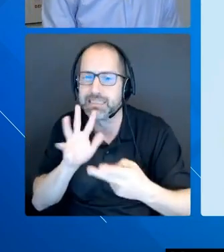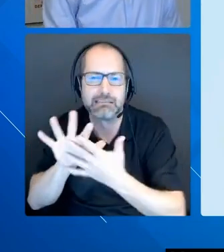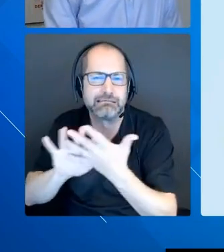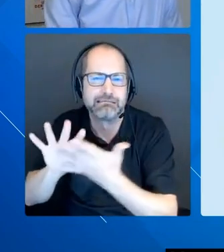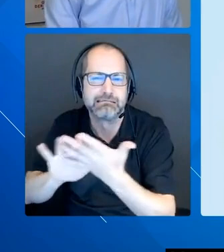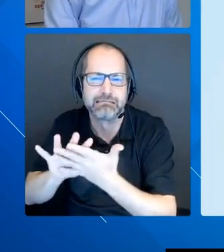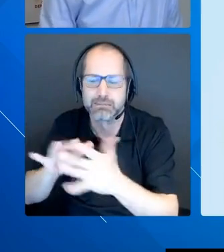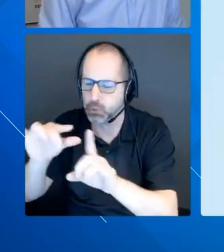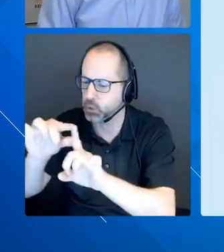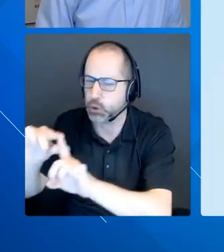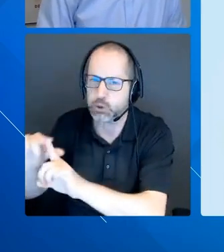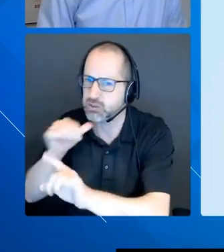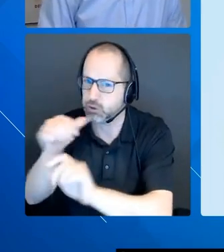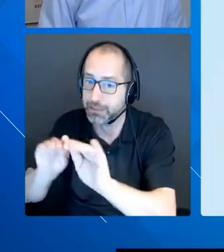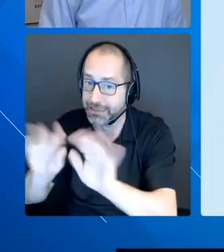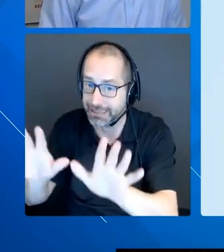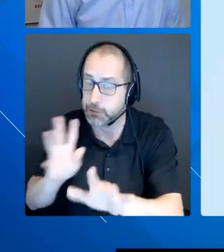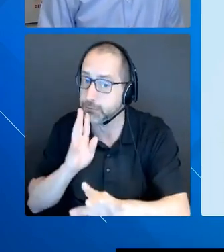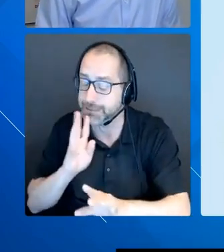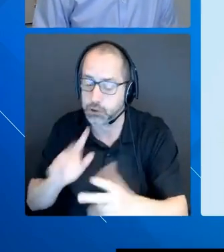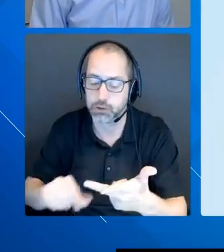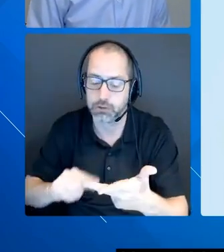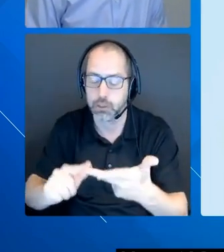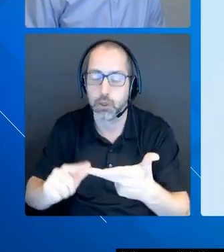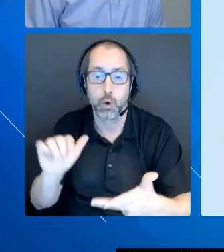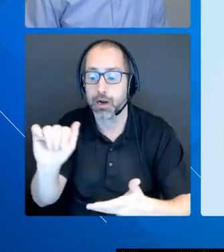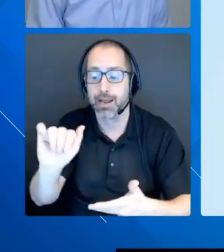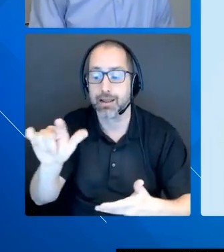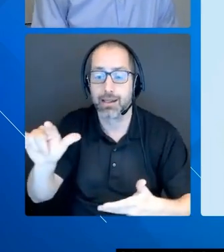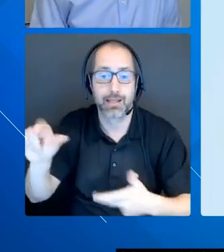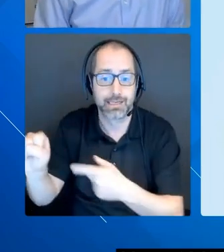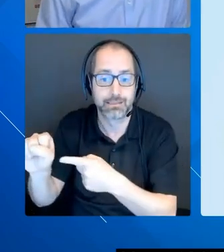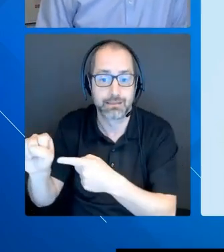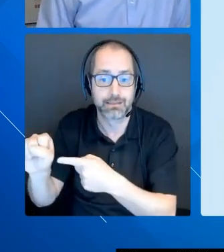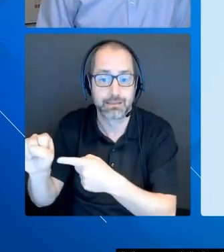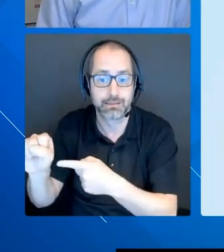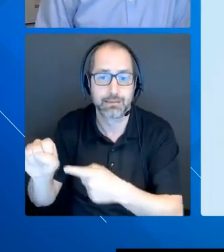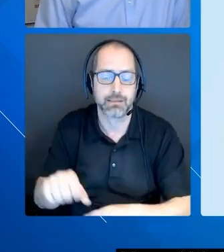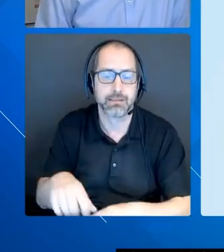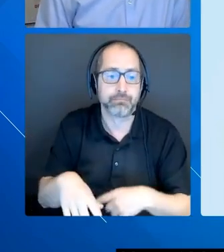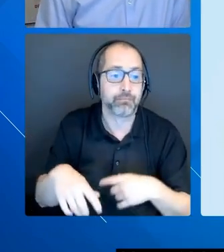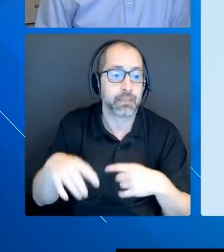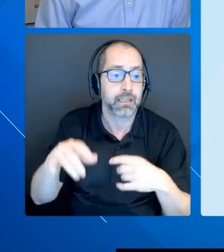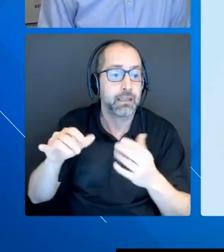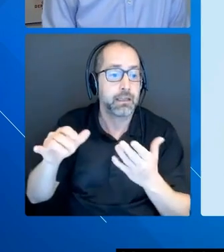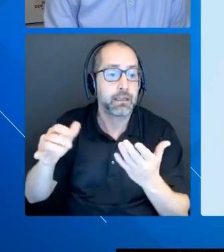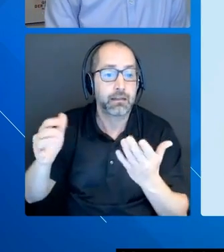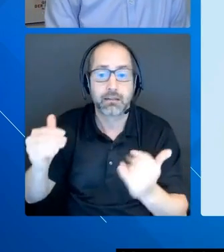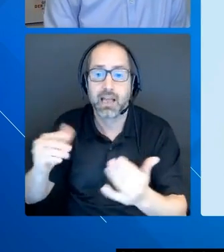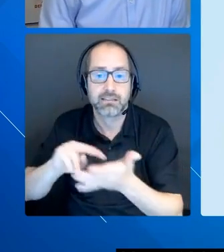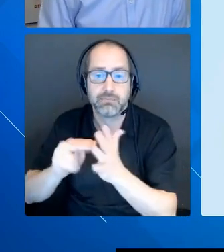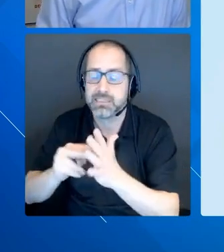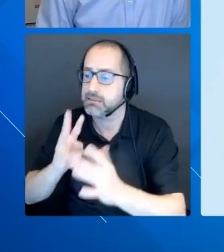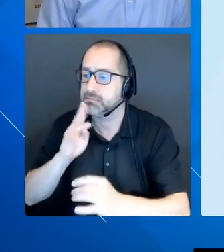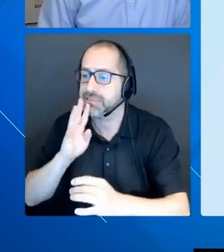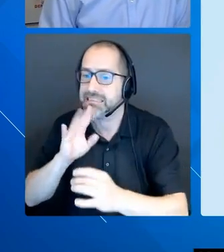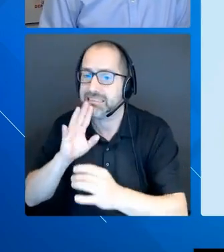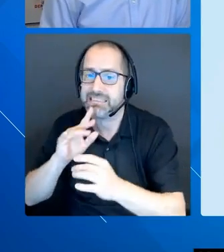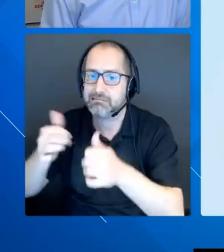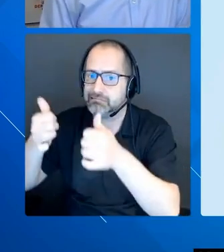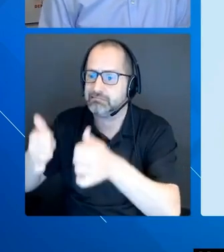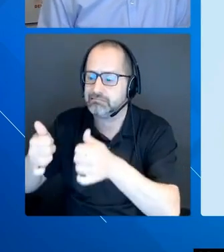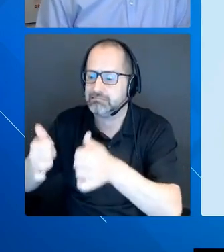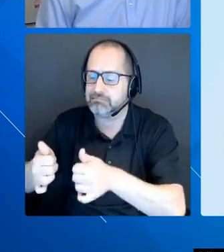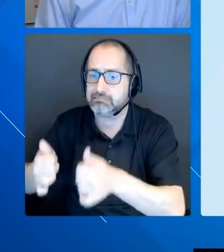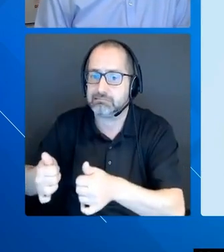are not very clear. I have ALS, Lou Gehrig's disease, ALS, and I'm losing my ability to speak.